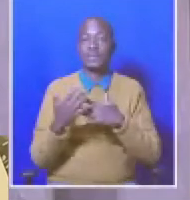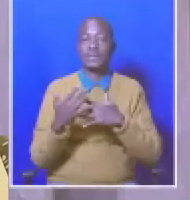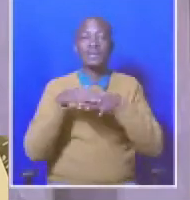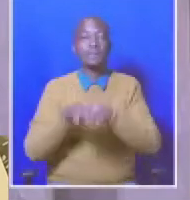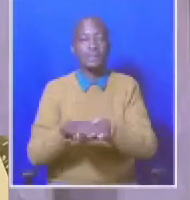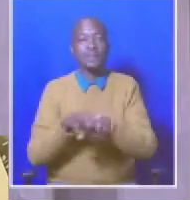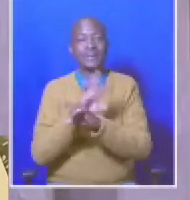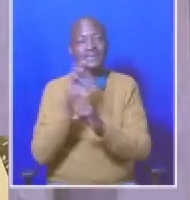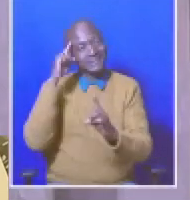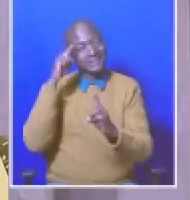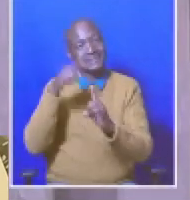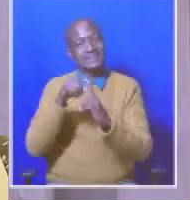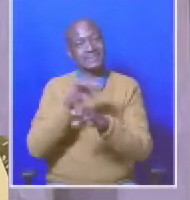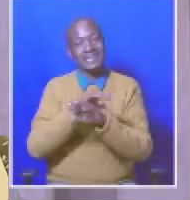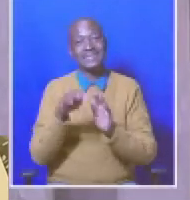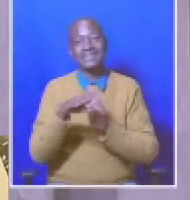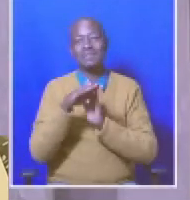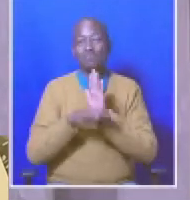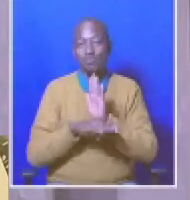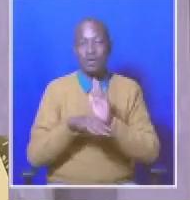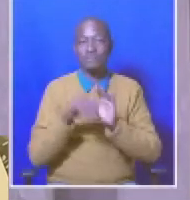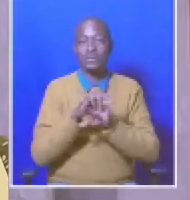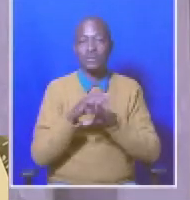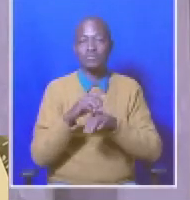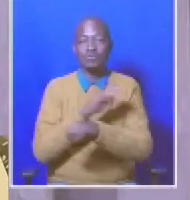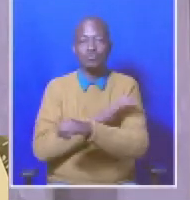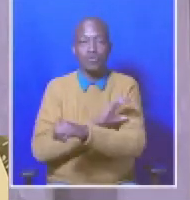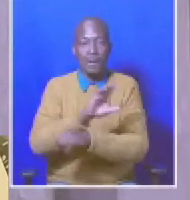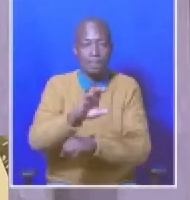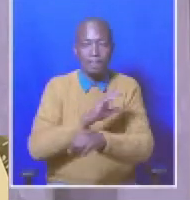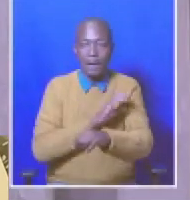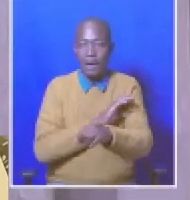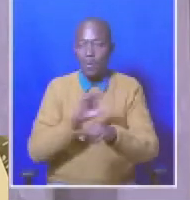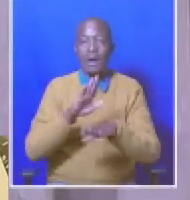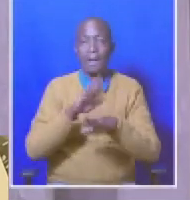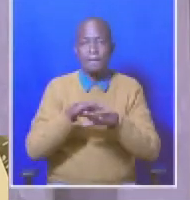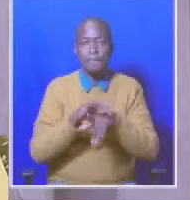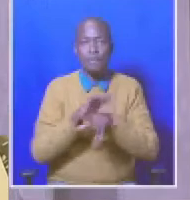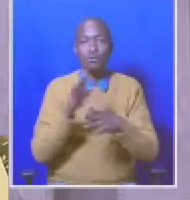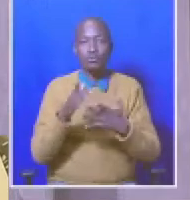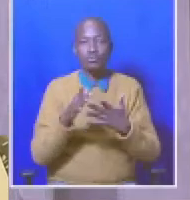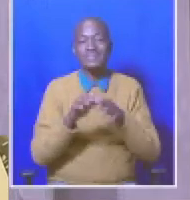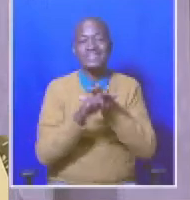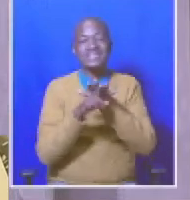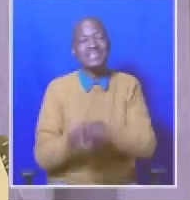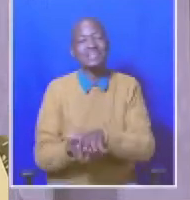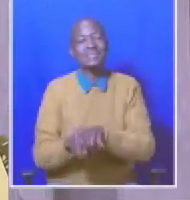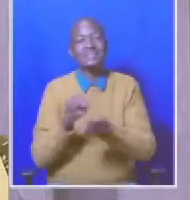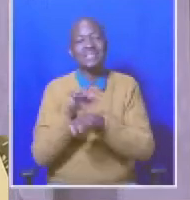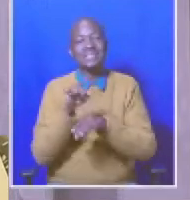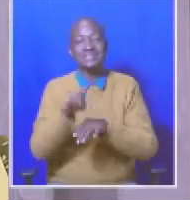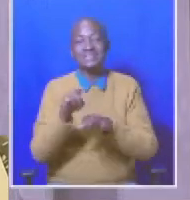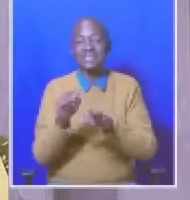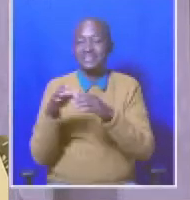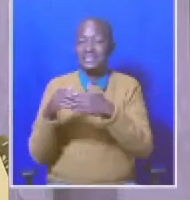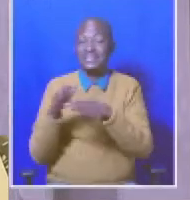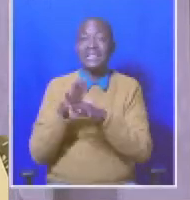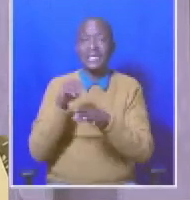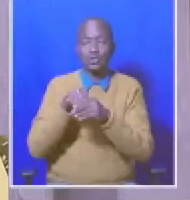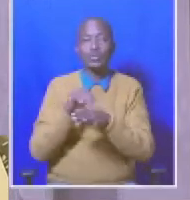targeted programs to empower the most disadvantaged sectors of our communities, including the